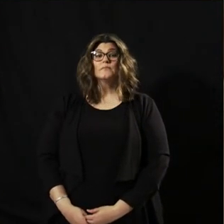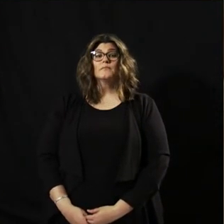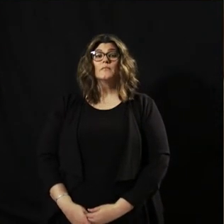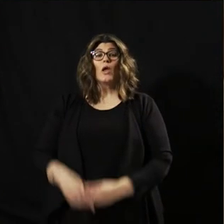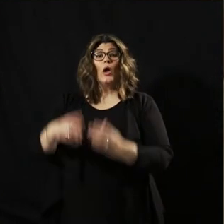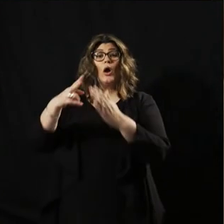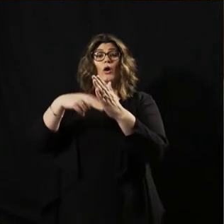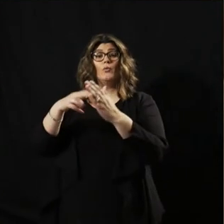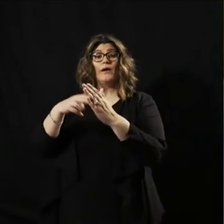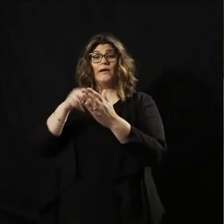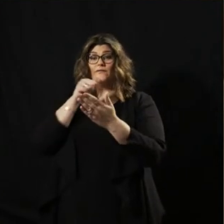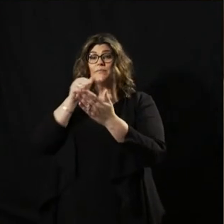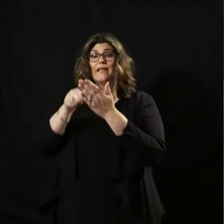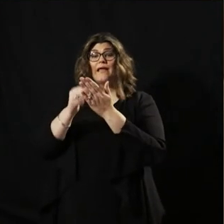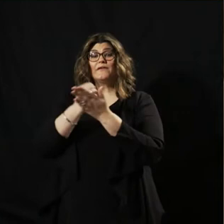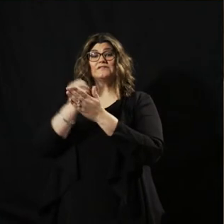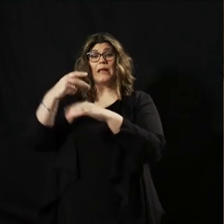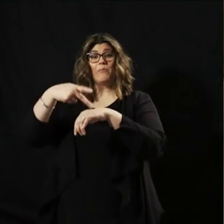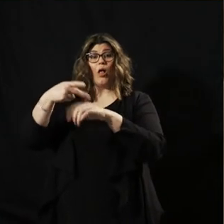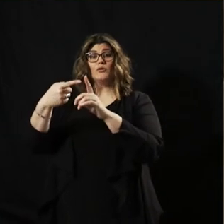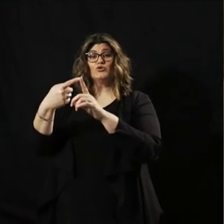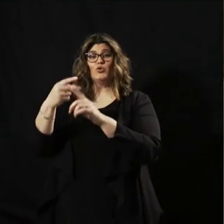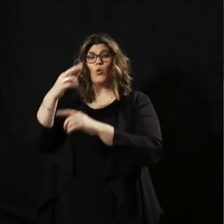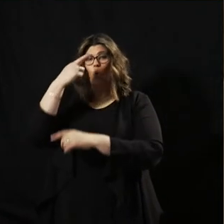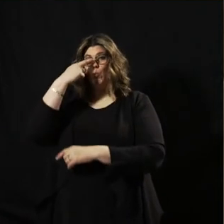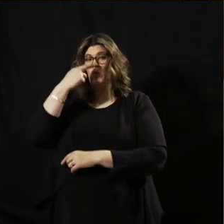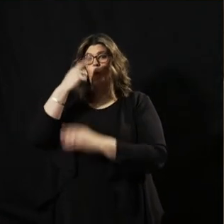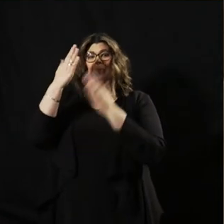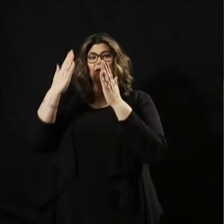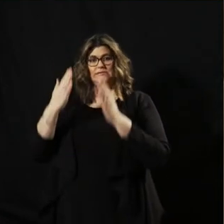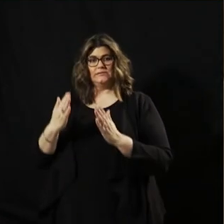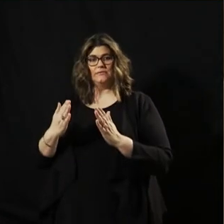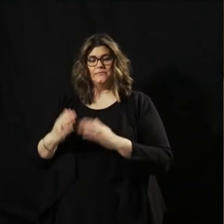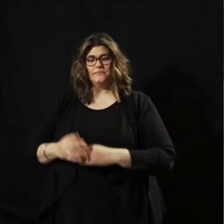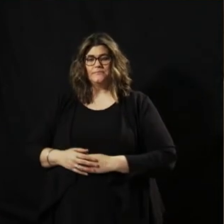A reading from the letter of St. Paul to the Romans.